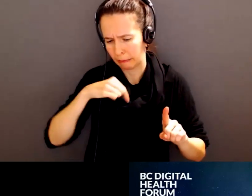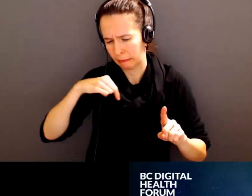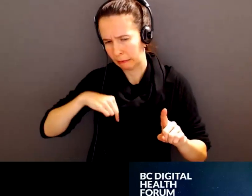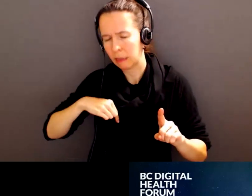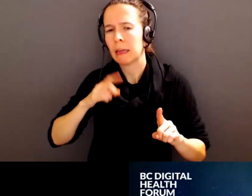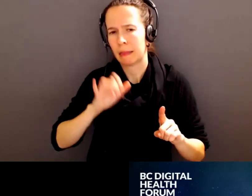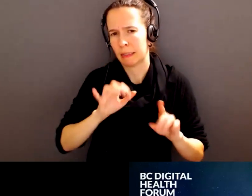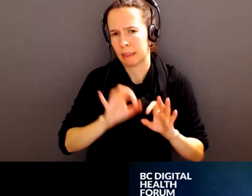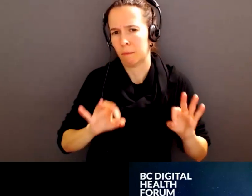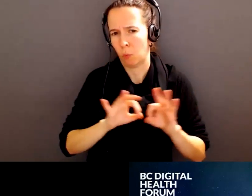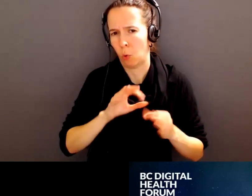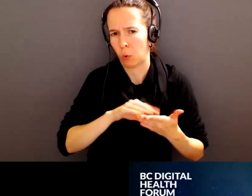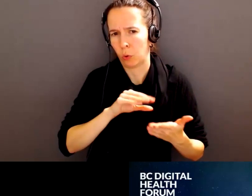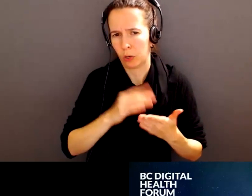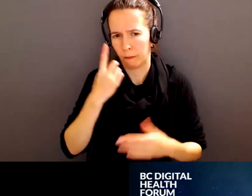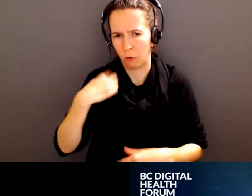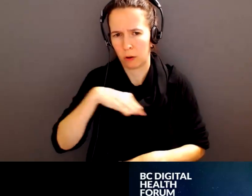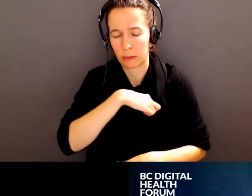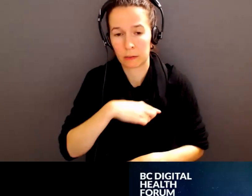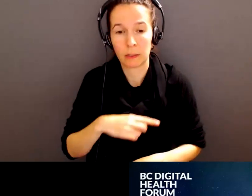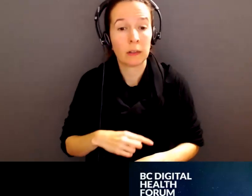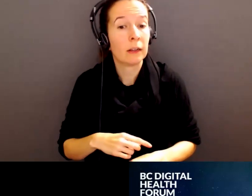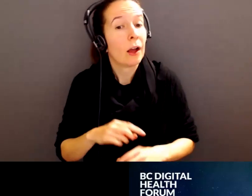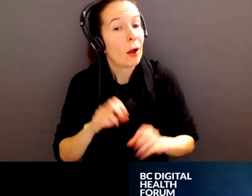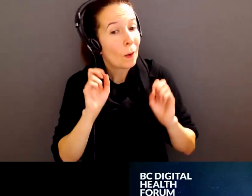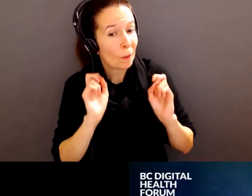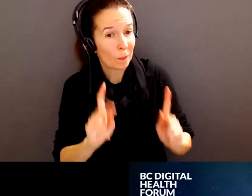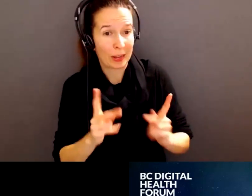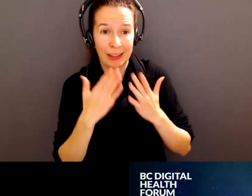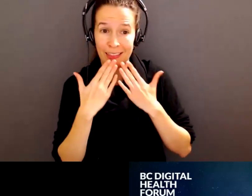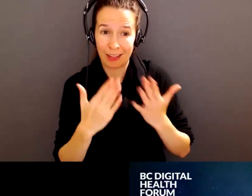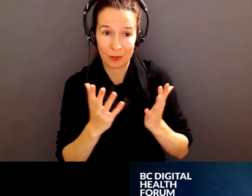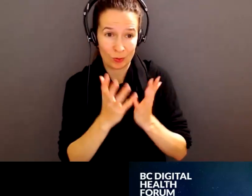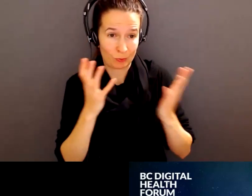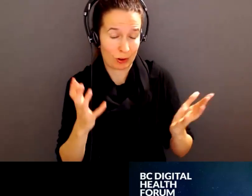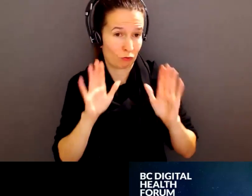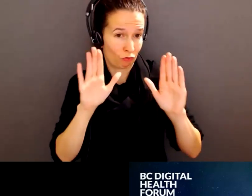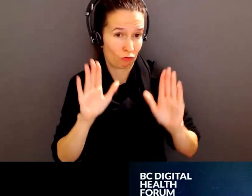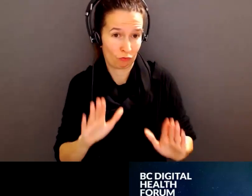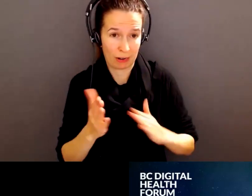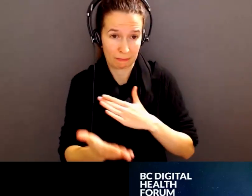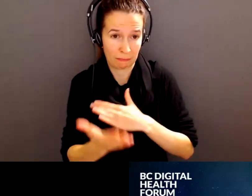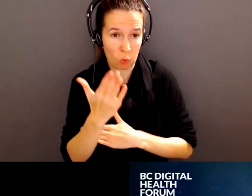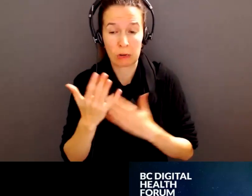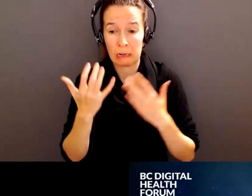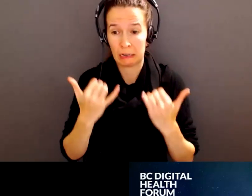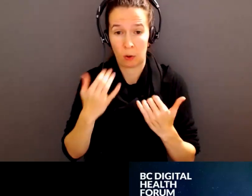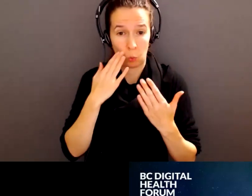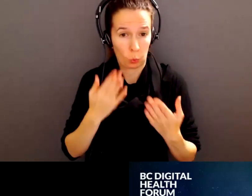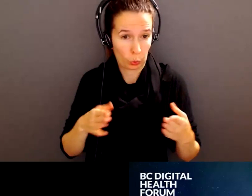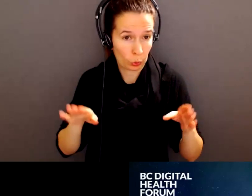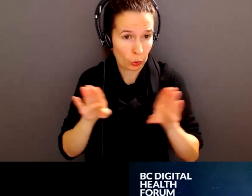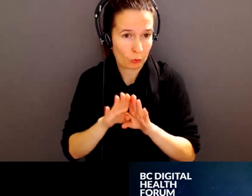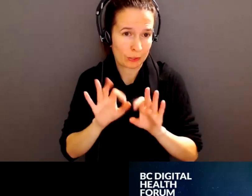Dr. Ho. It's been a great morning with you to start off the day. We will close this session now to keep us